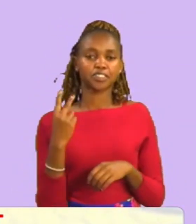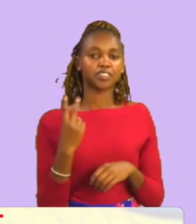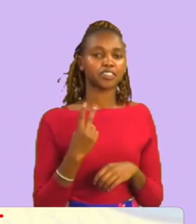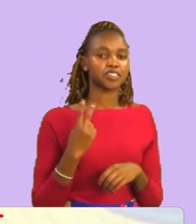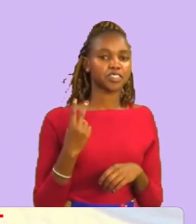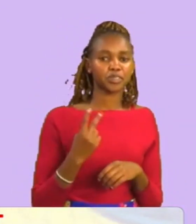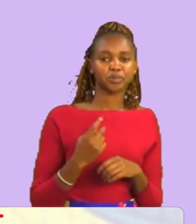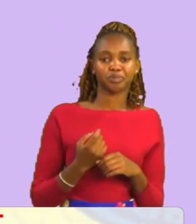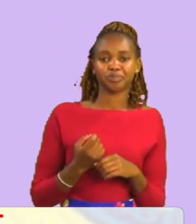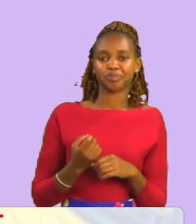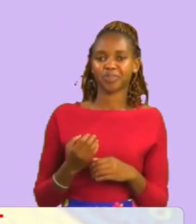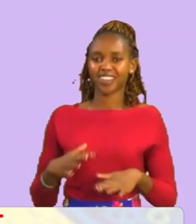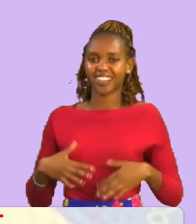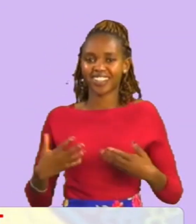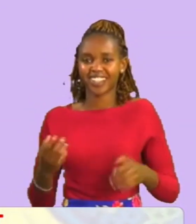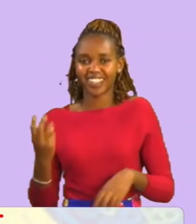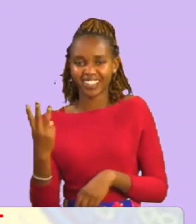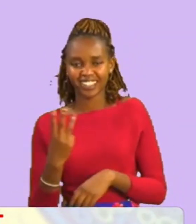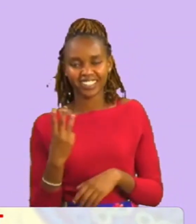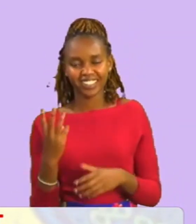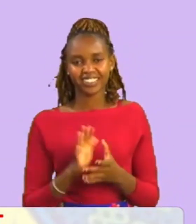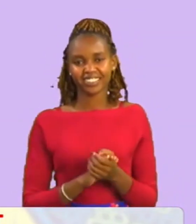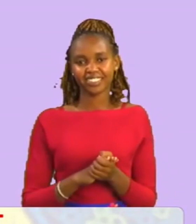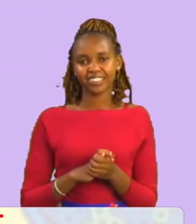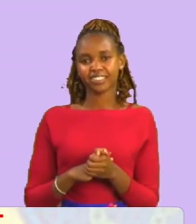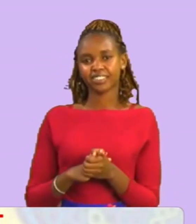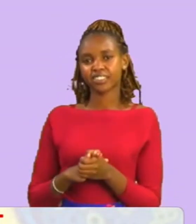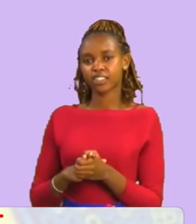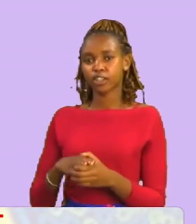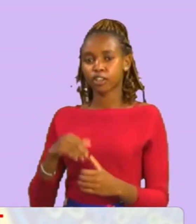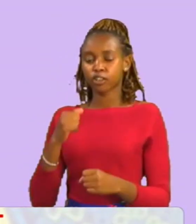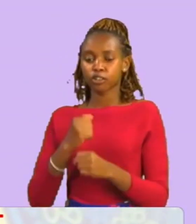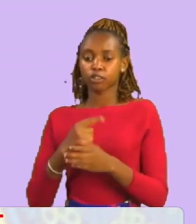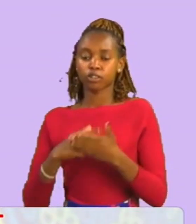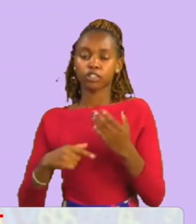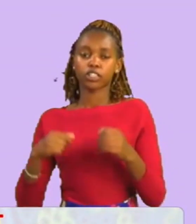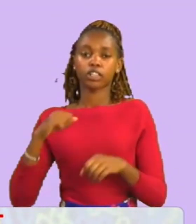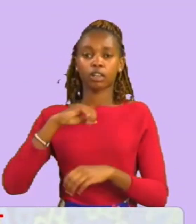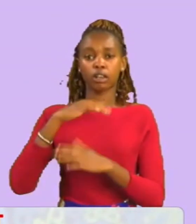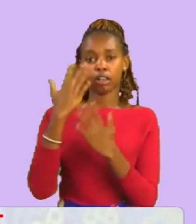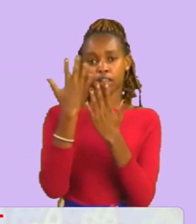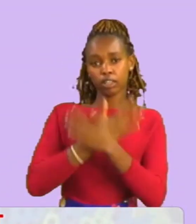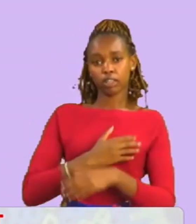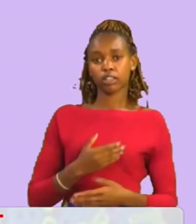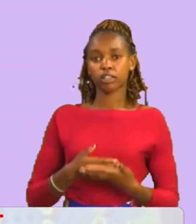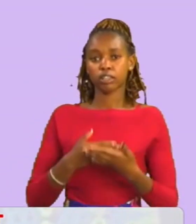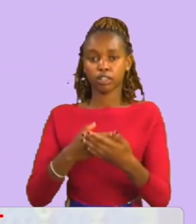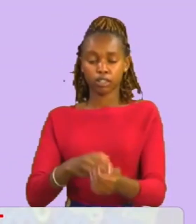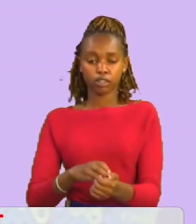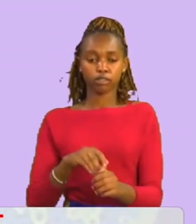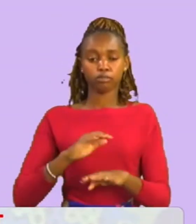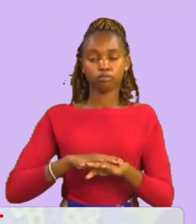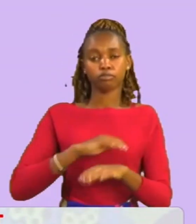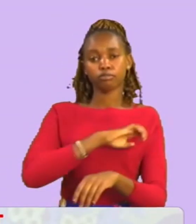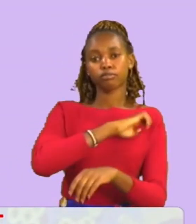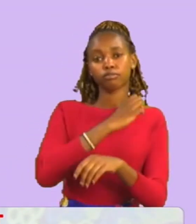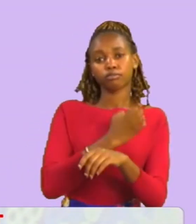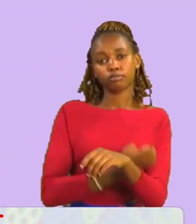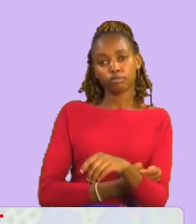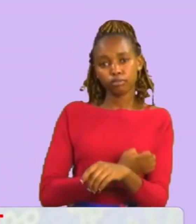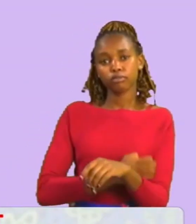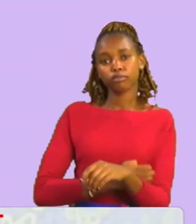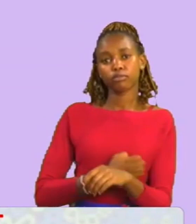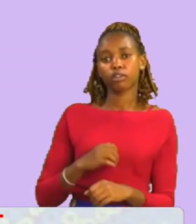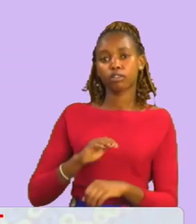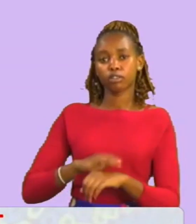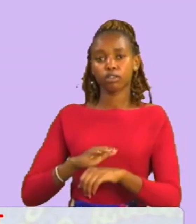Man, but what you do tonight is giving you good music, good vibes. I mean, it's good vibes, definitely. You're getting good